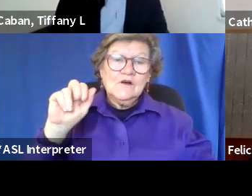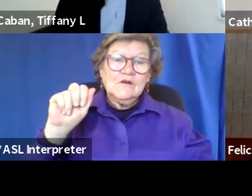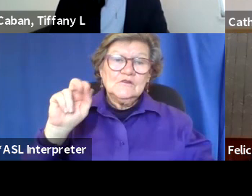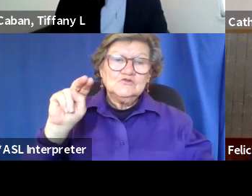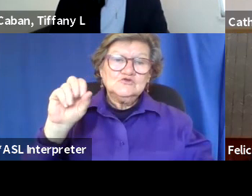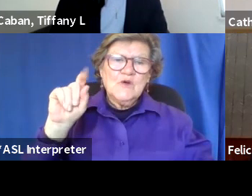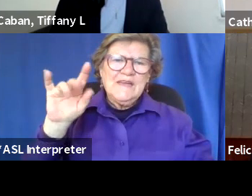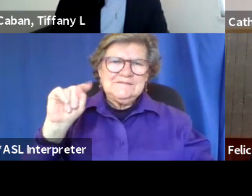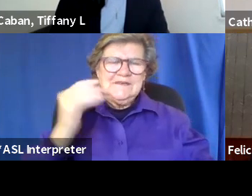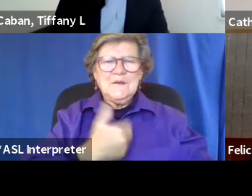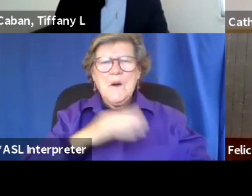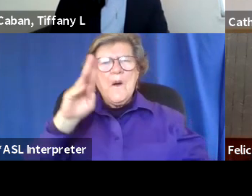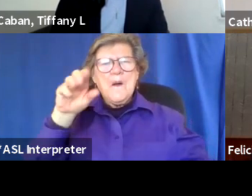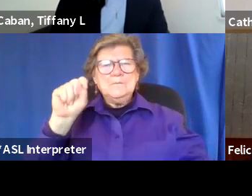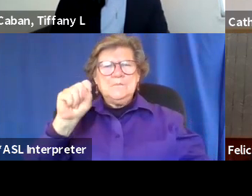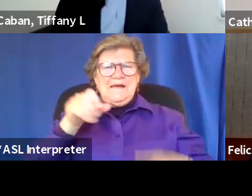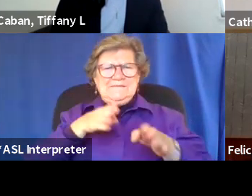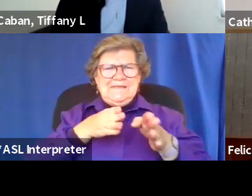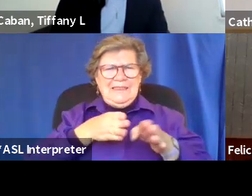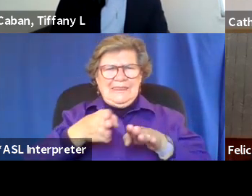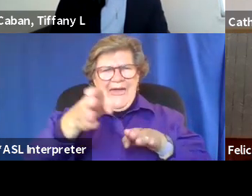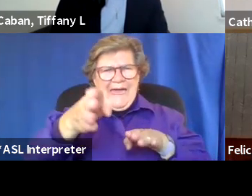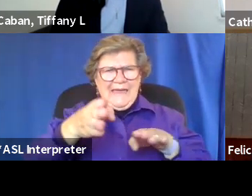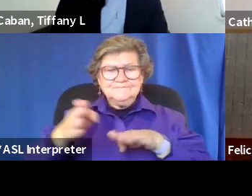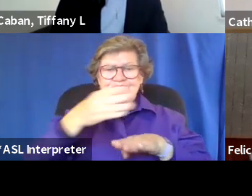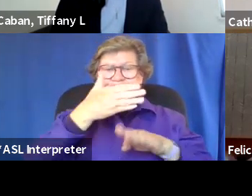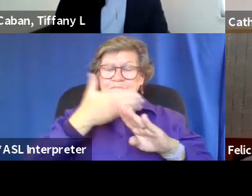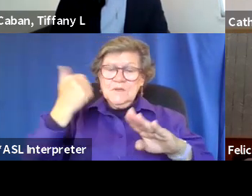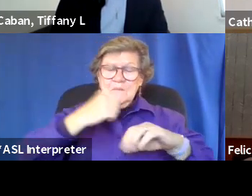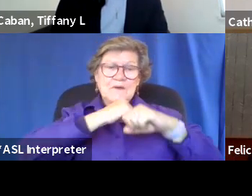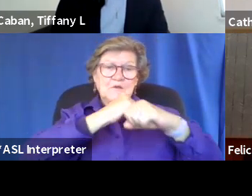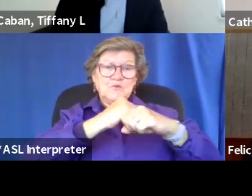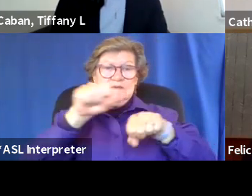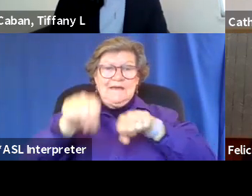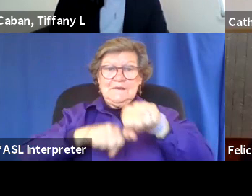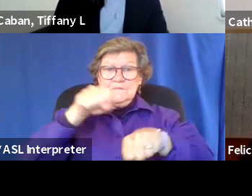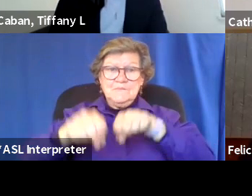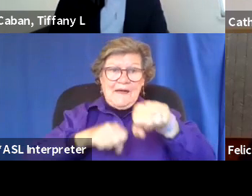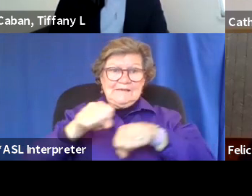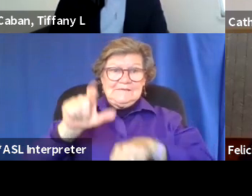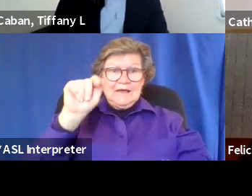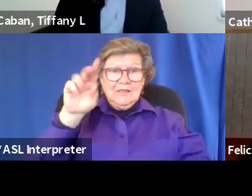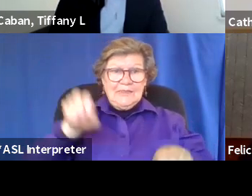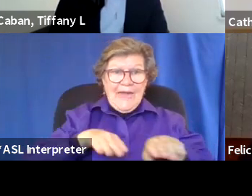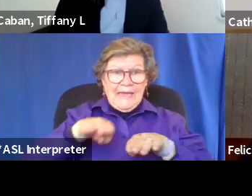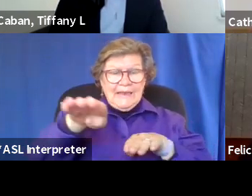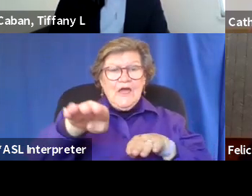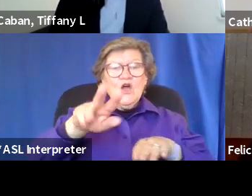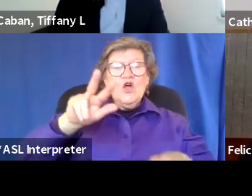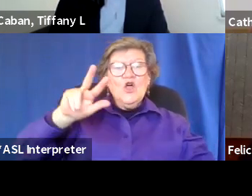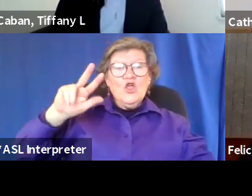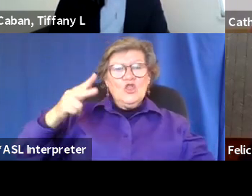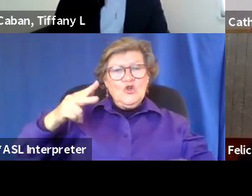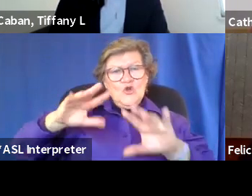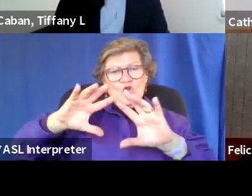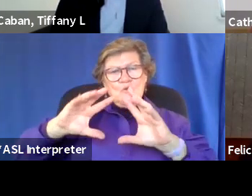bus lanes. We need better protected bike lanes. We need to incentivize folks coming in, third-party companies, to do